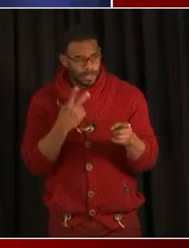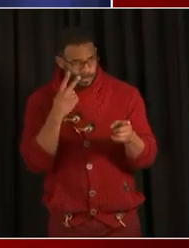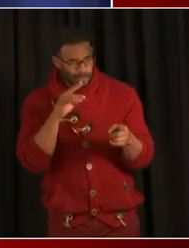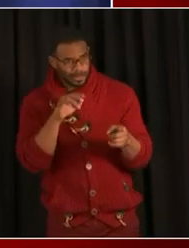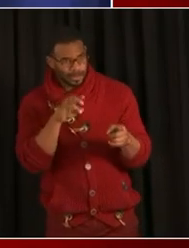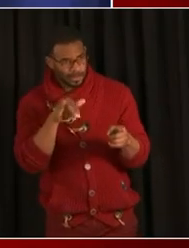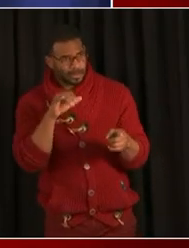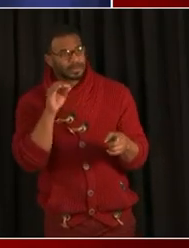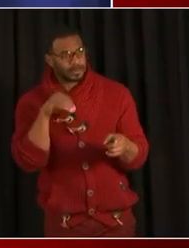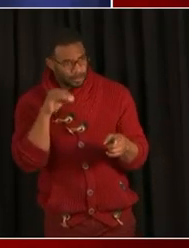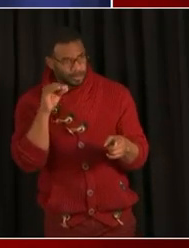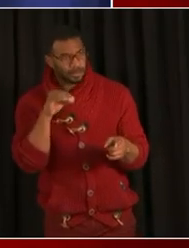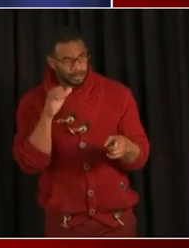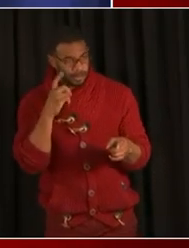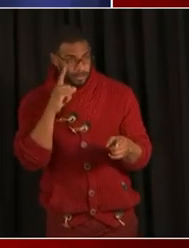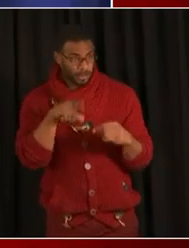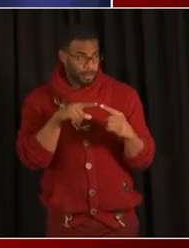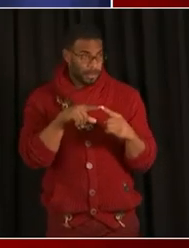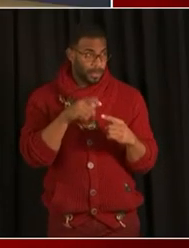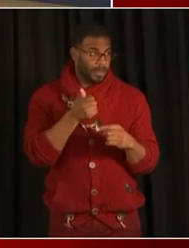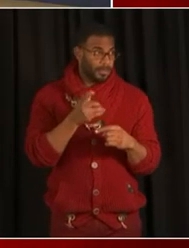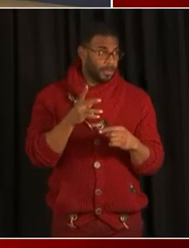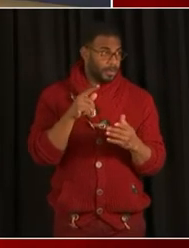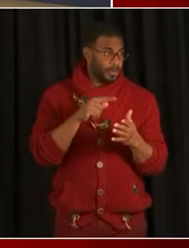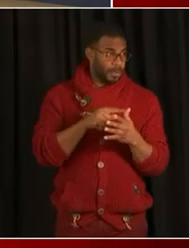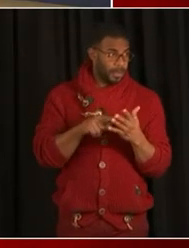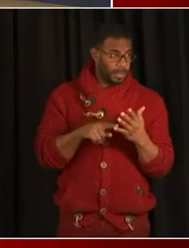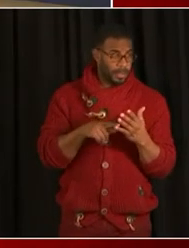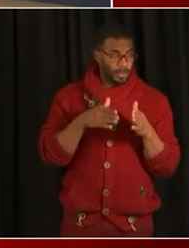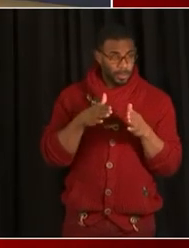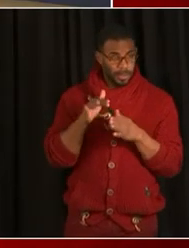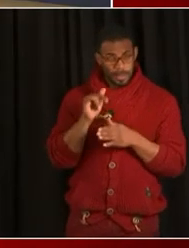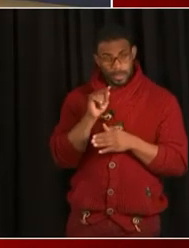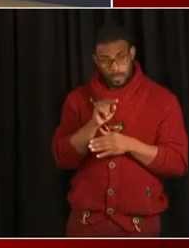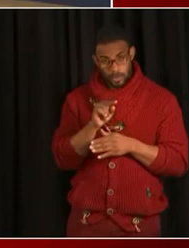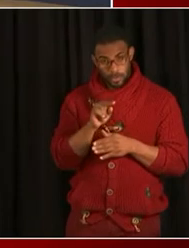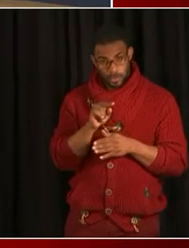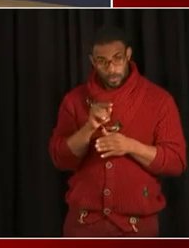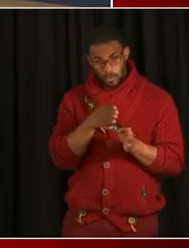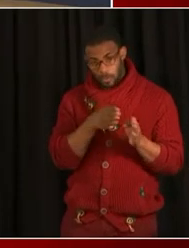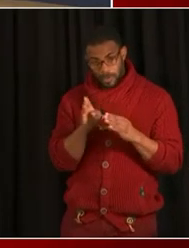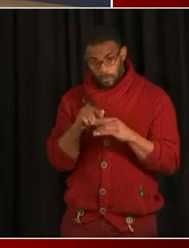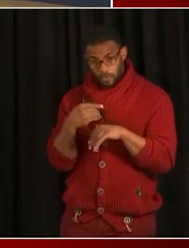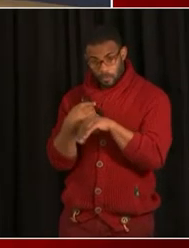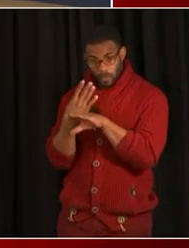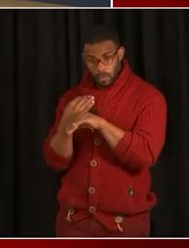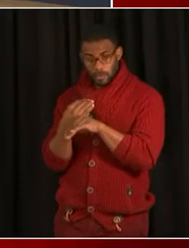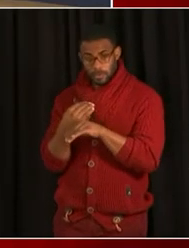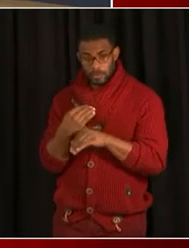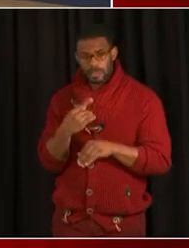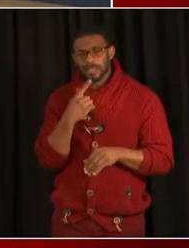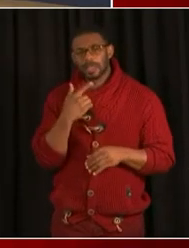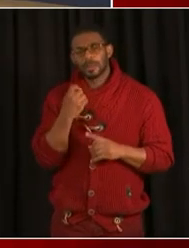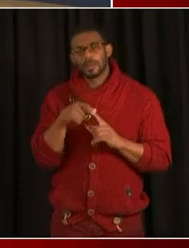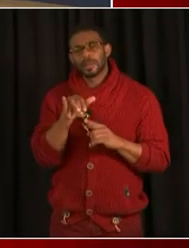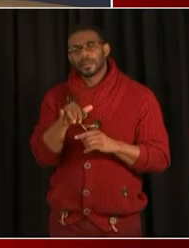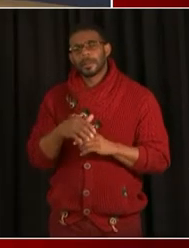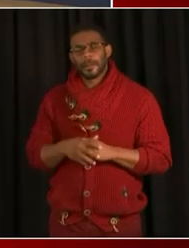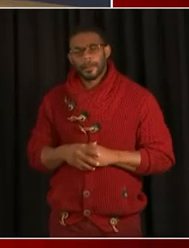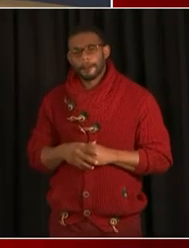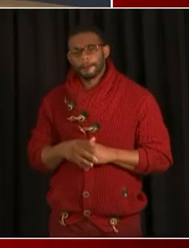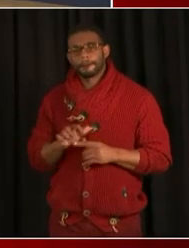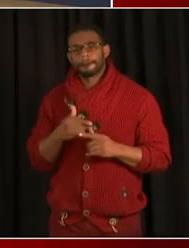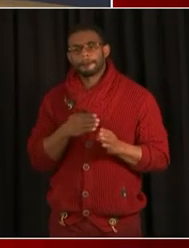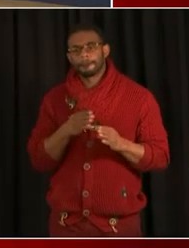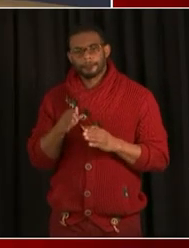see Jenny shaking her head, and also you talked about a couple of the ways that you pivoted to virtual. Tell us a little bit about